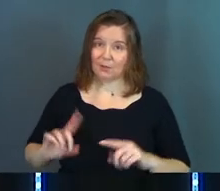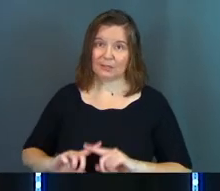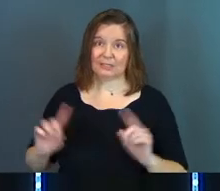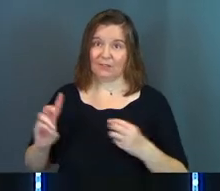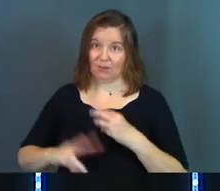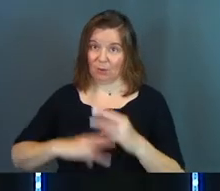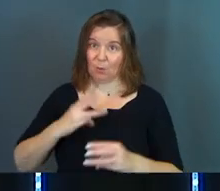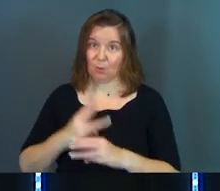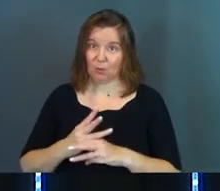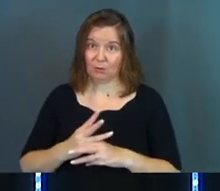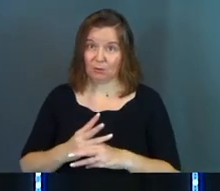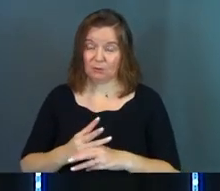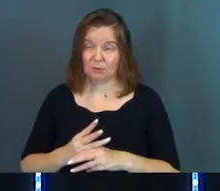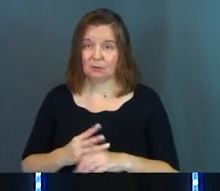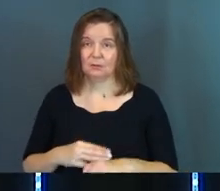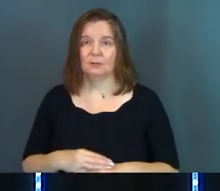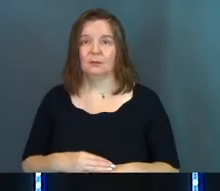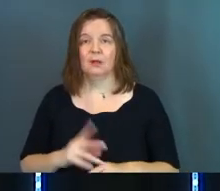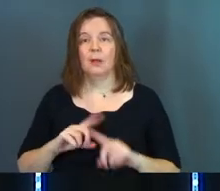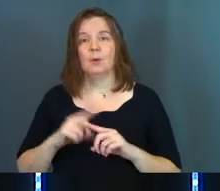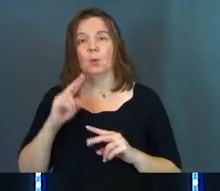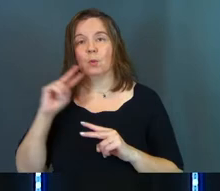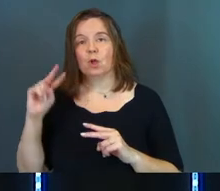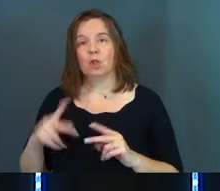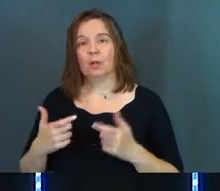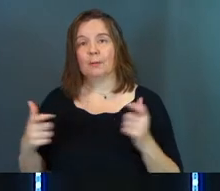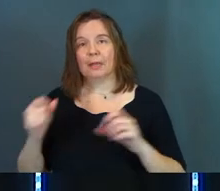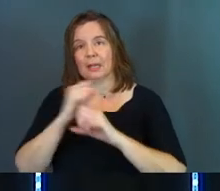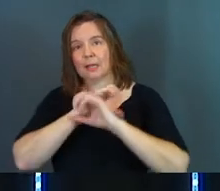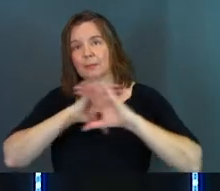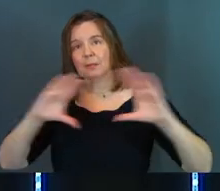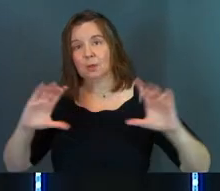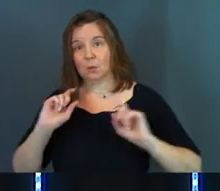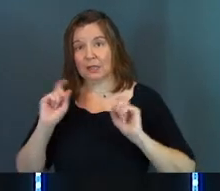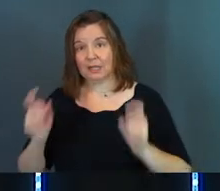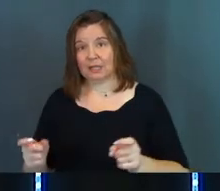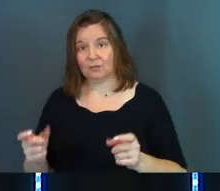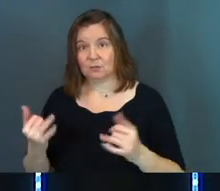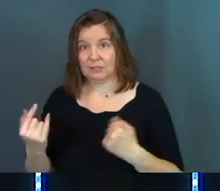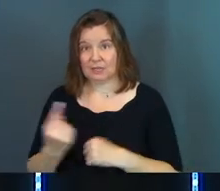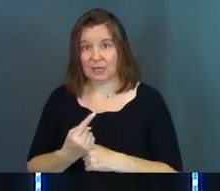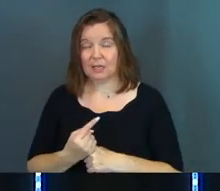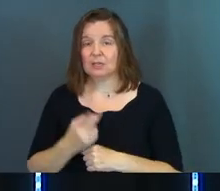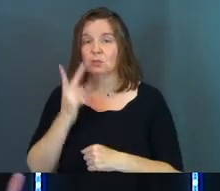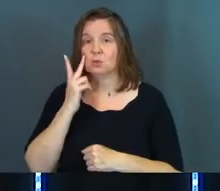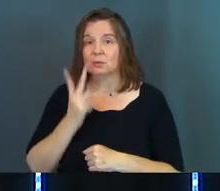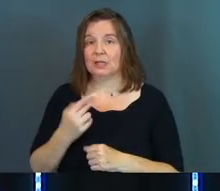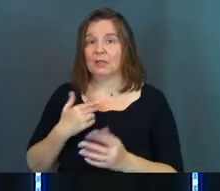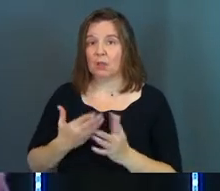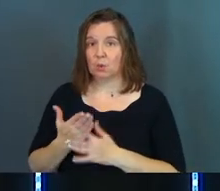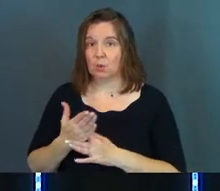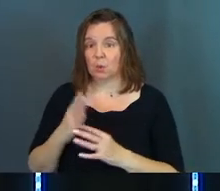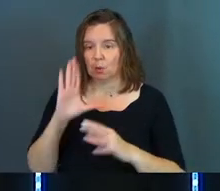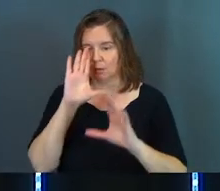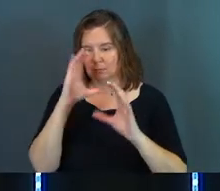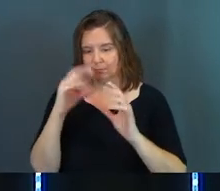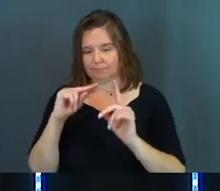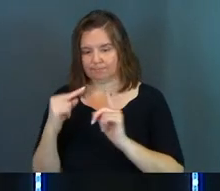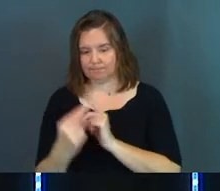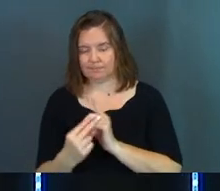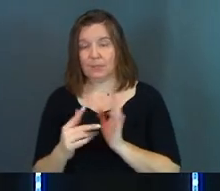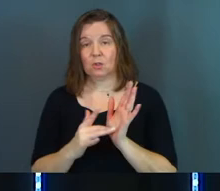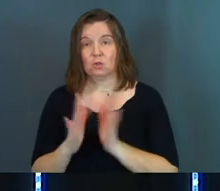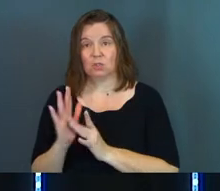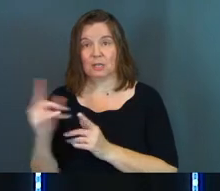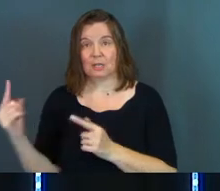different world. You know what I'm saying? But when we look at big picture now, which is the gift that we've been given today, is to see this through the lens of that and through